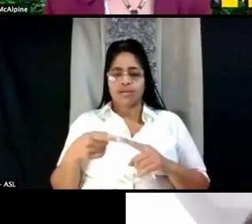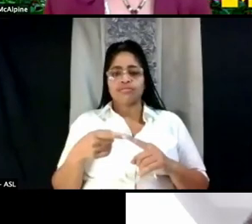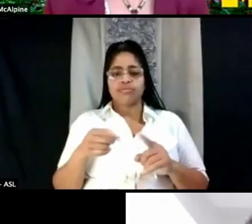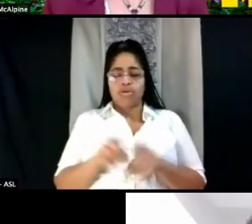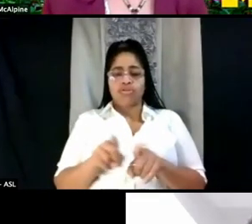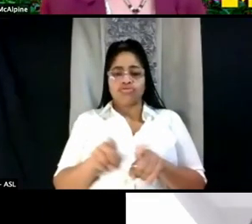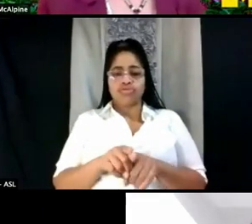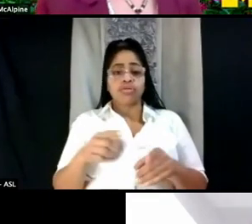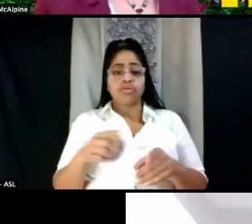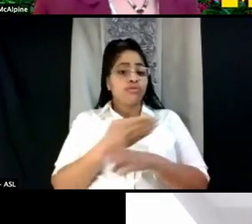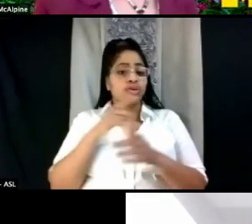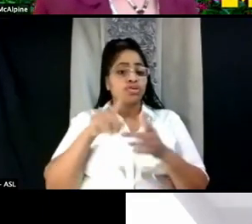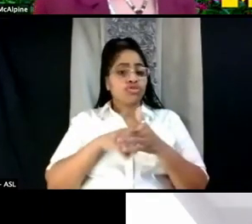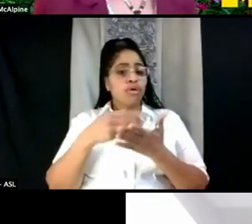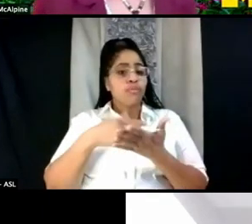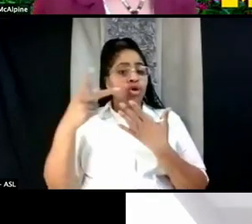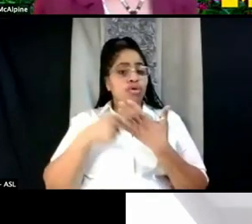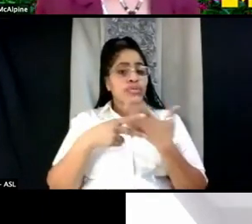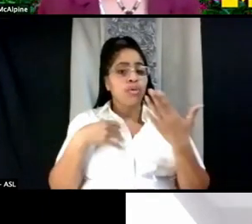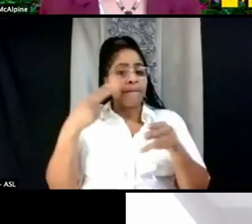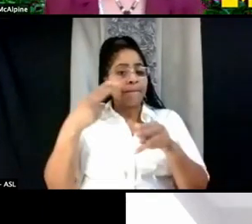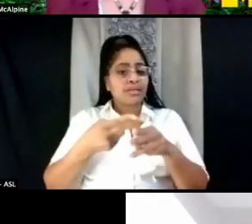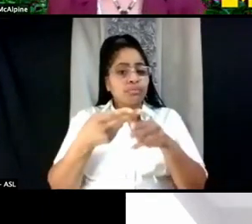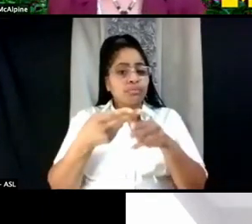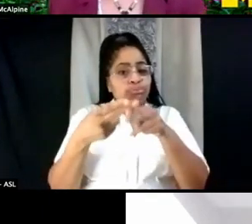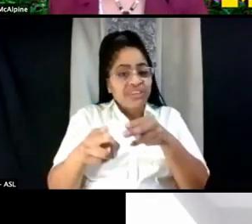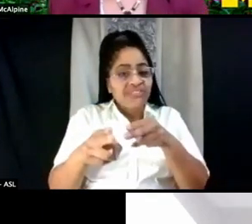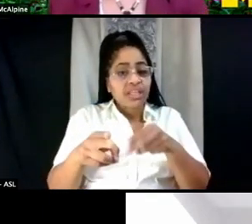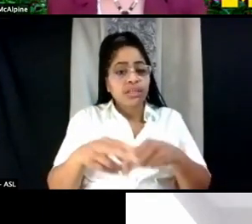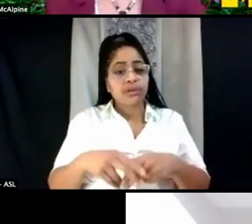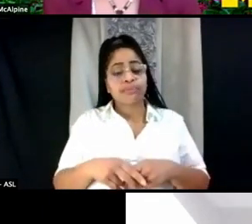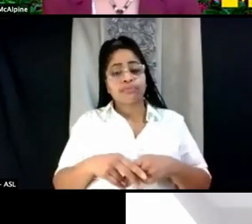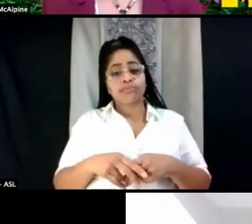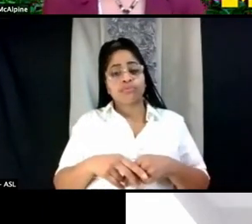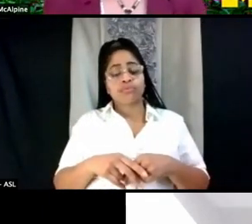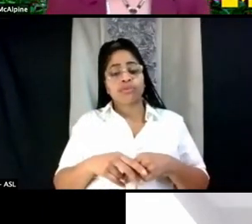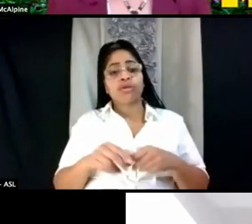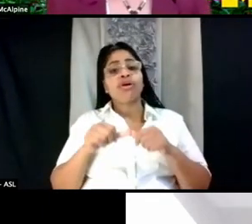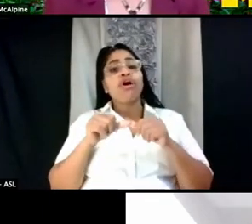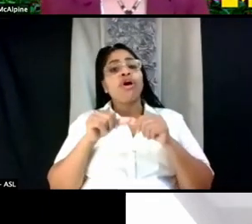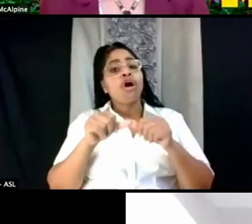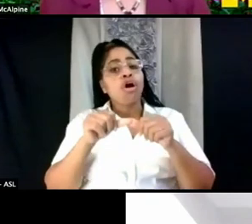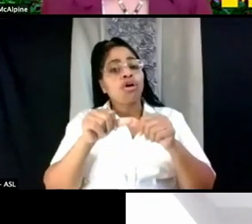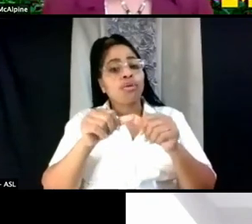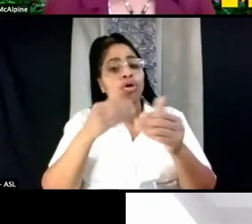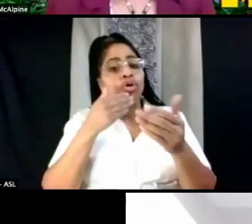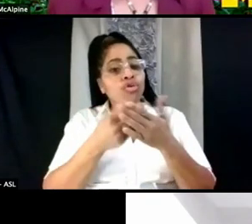started on the program, I want to mention briefly that the ongoing good news about